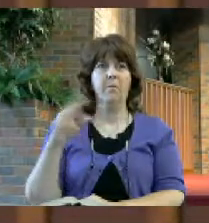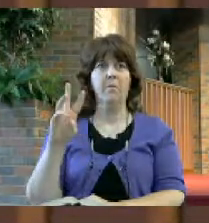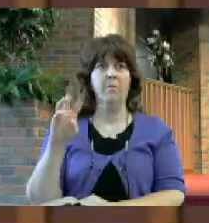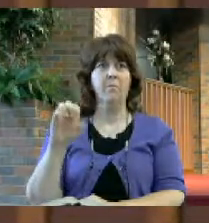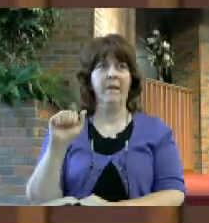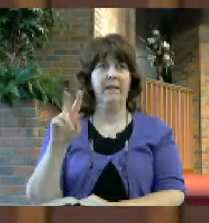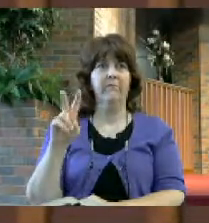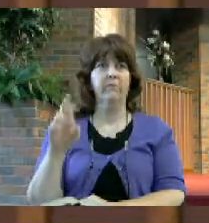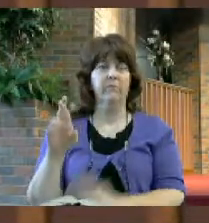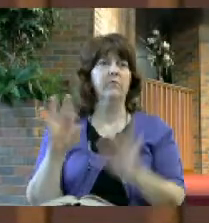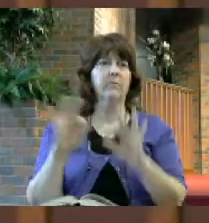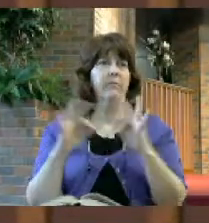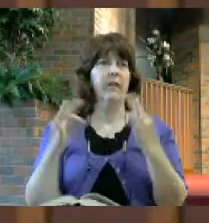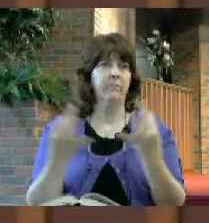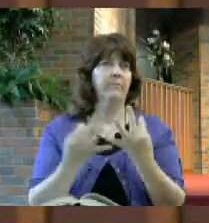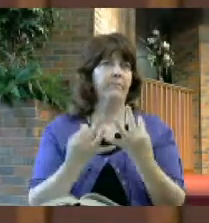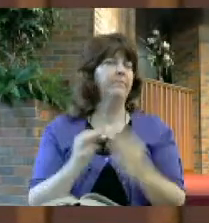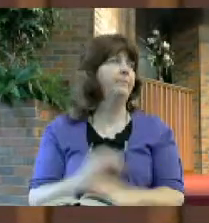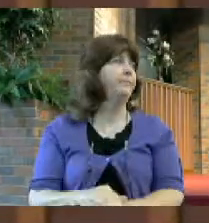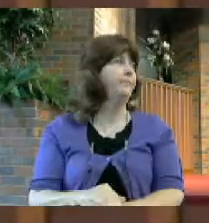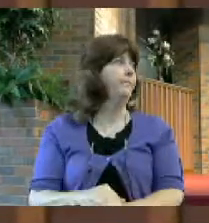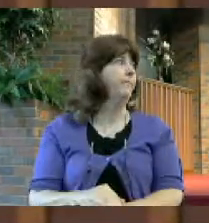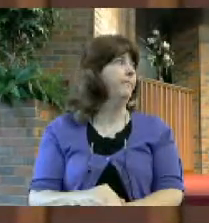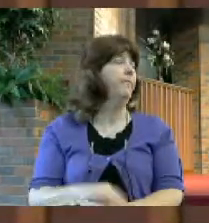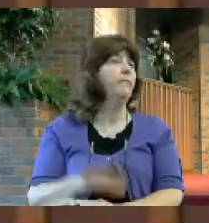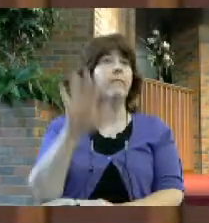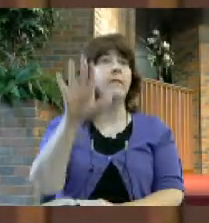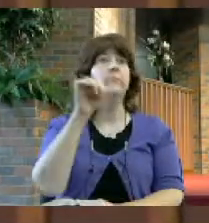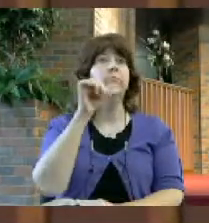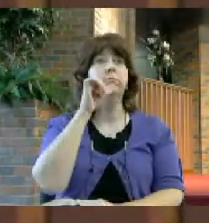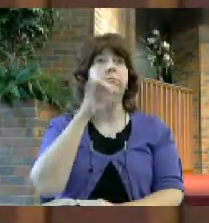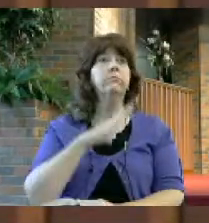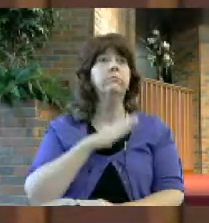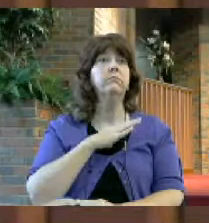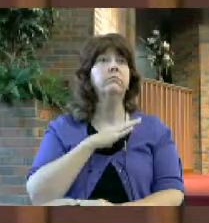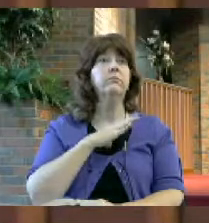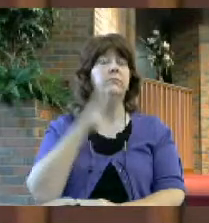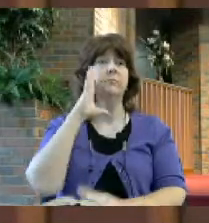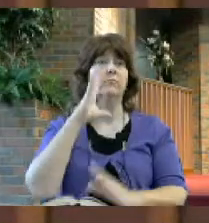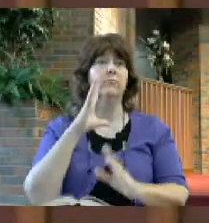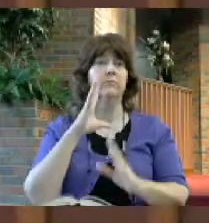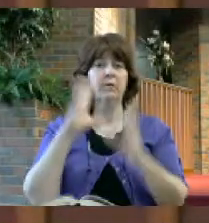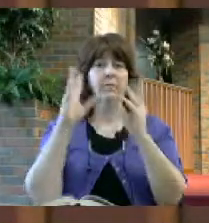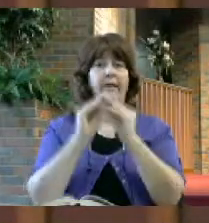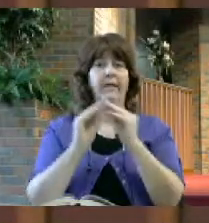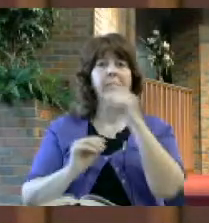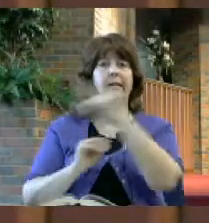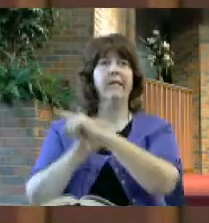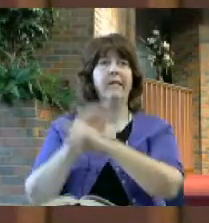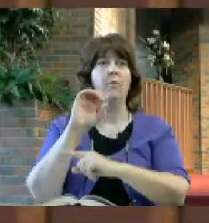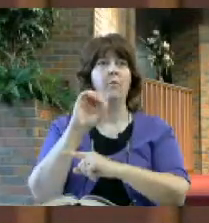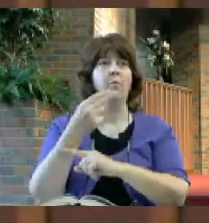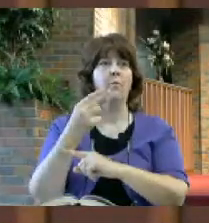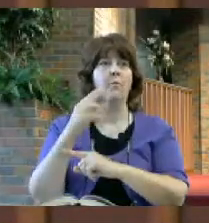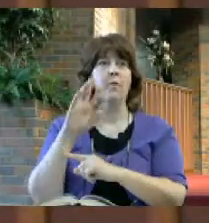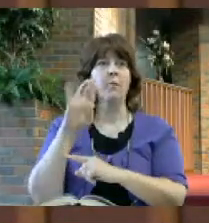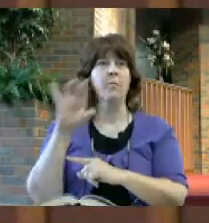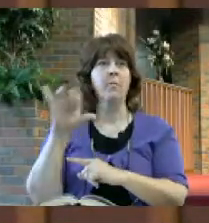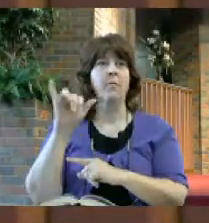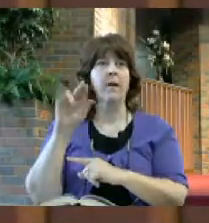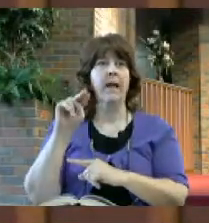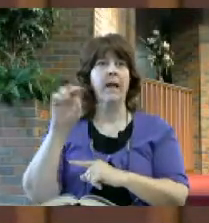Ladies, don't forget about the O'Brien's meeting coming up there at O'Brien's Restaurant. This will be Monday night at 6